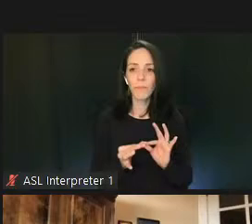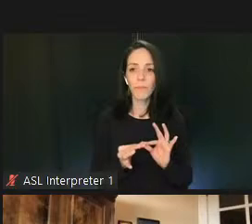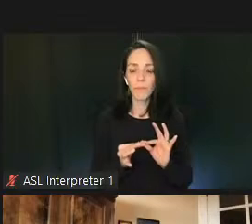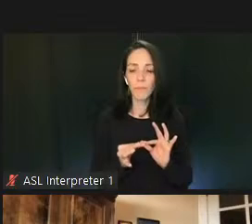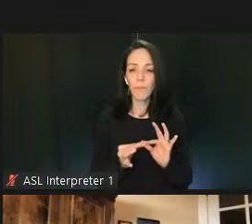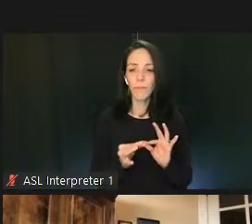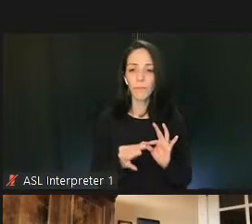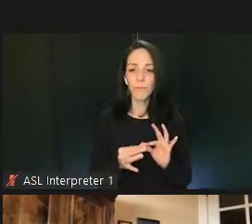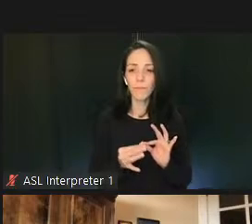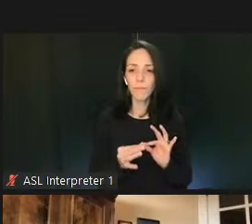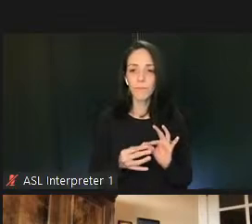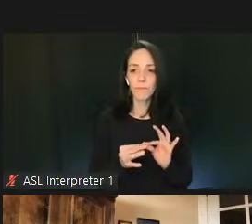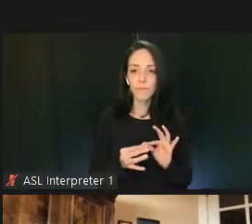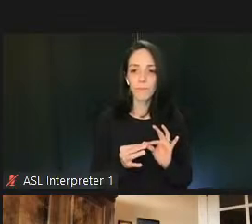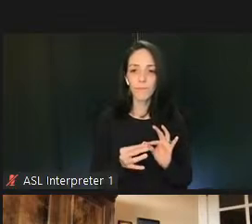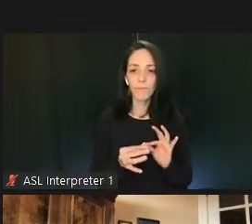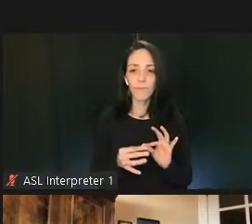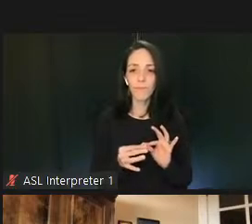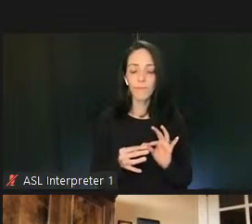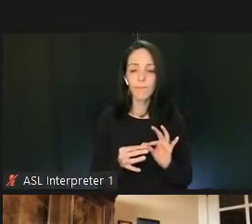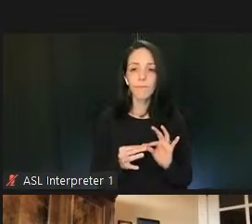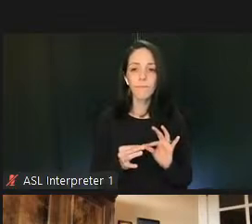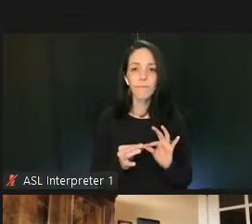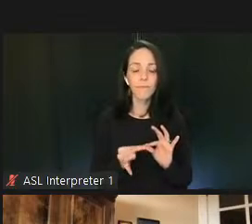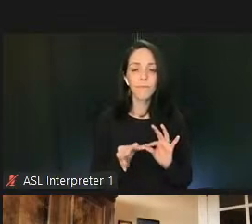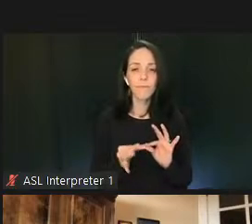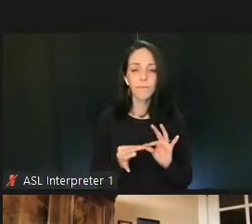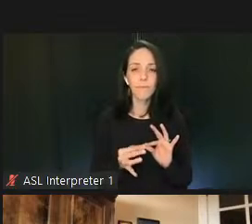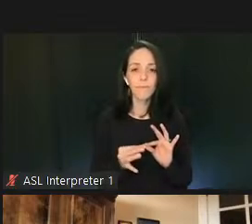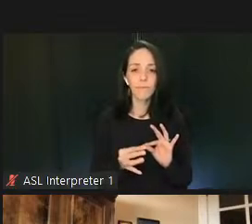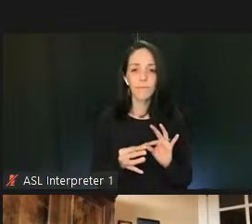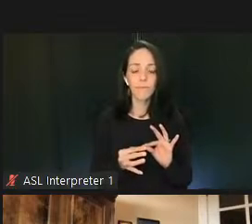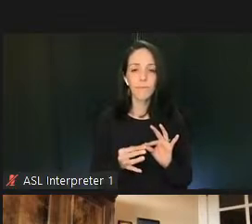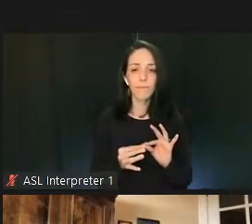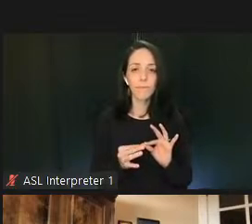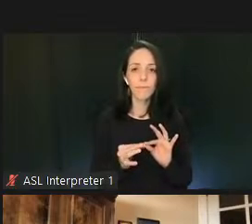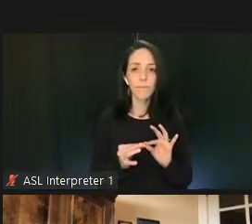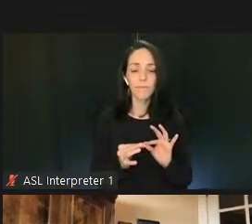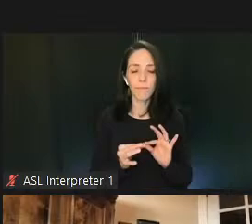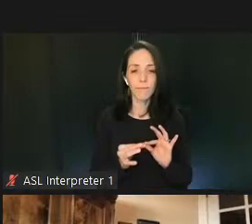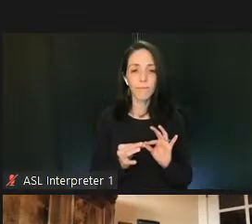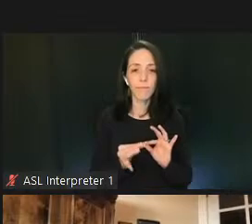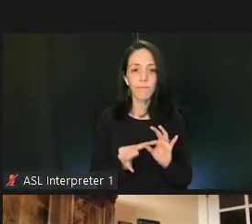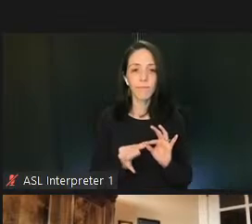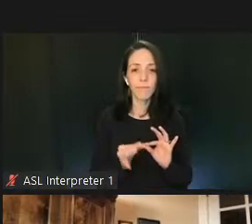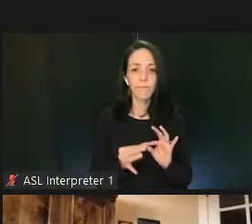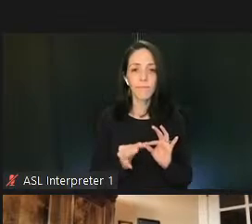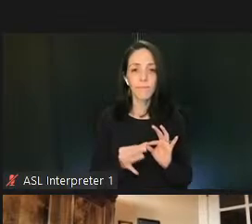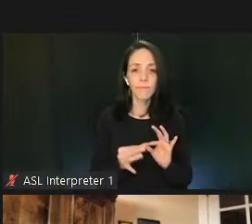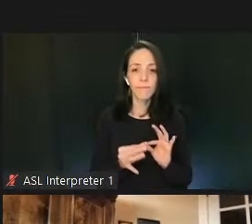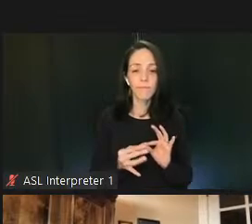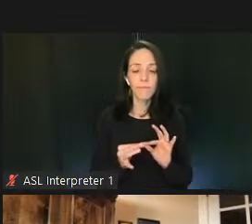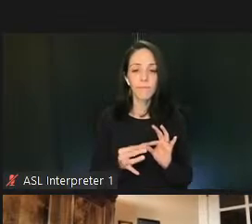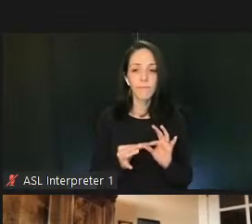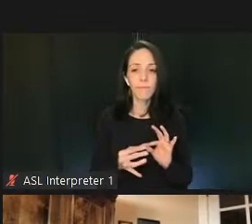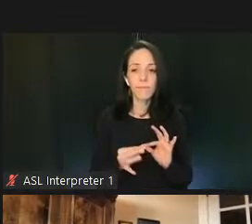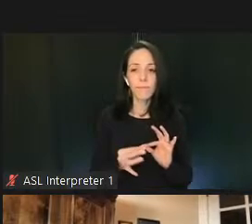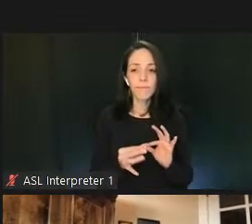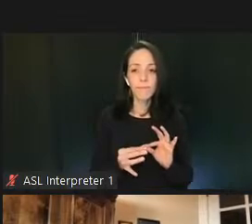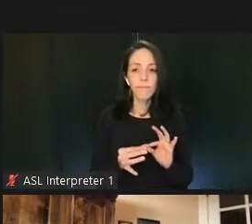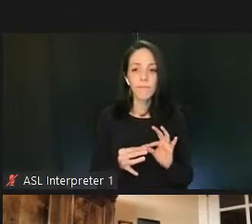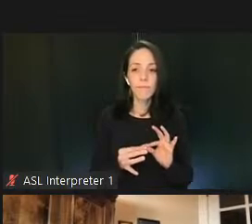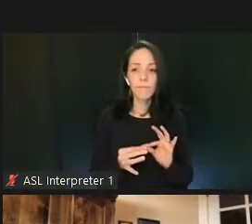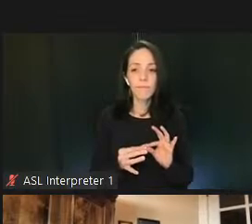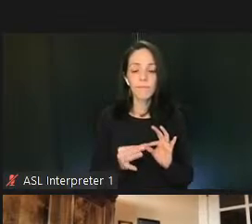seguir la presentación, la reunión de hoy con las diapositivas en español, por favor ingrese al sitio web del condado